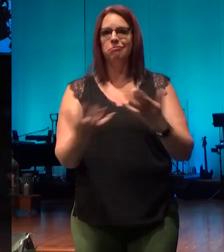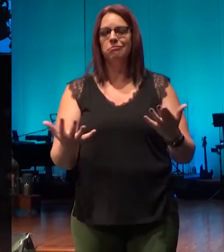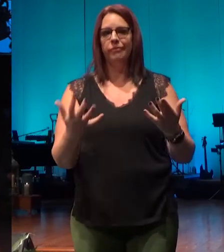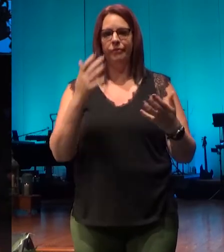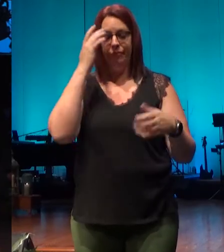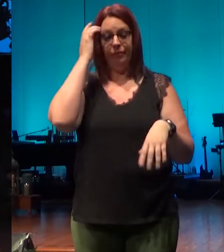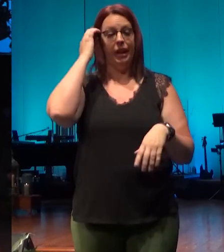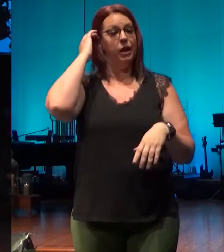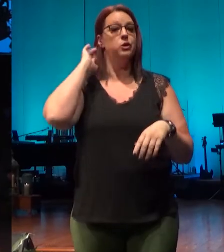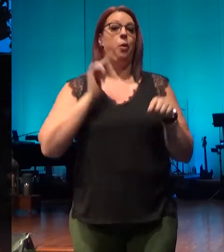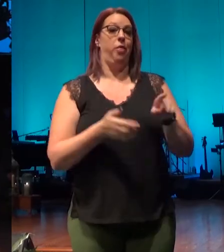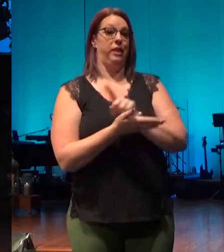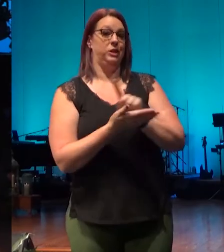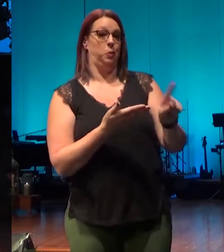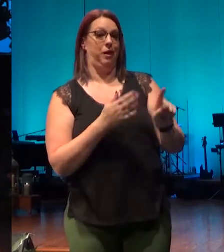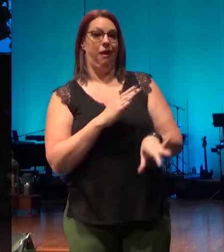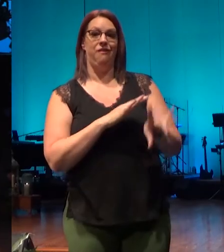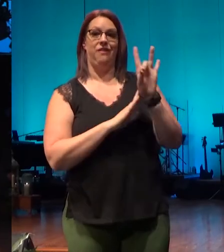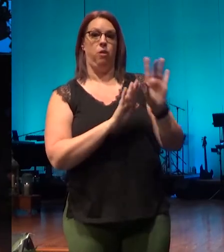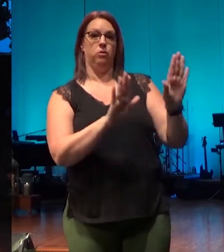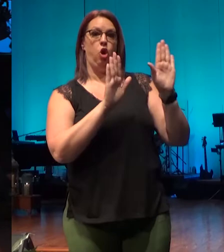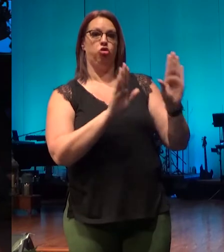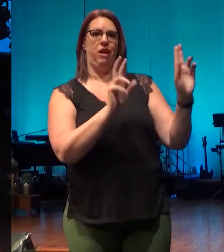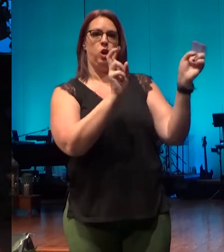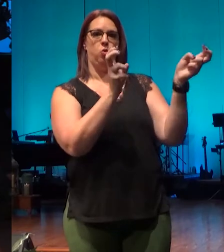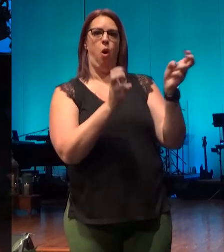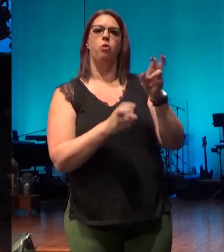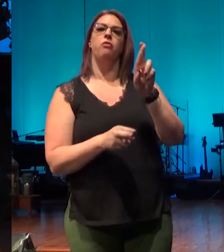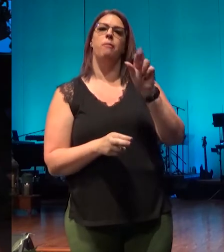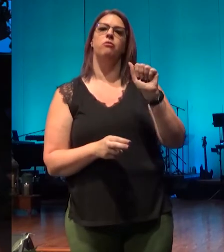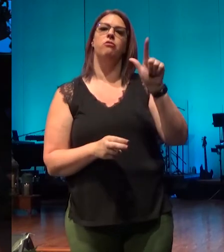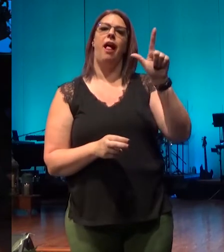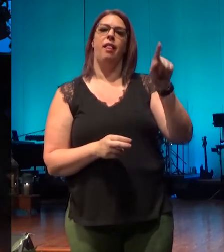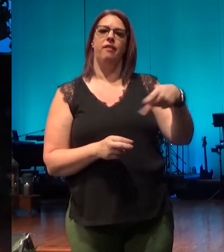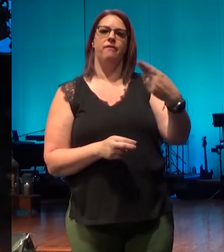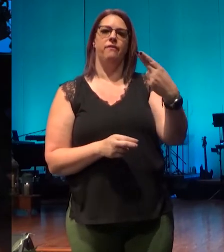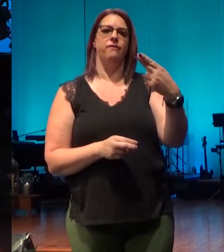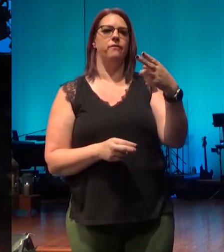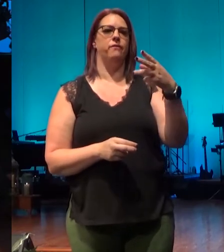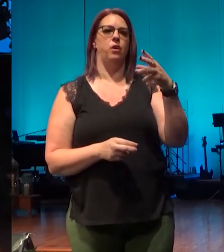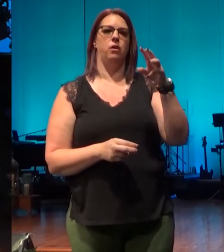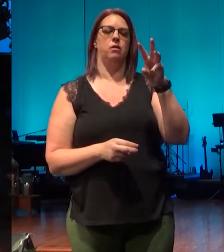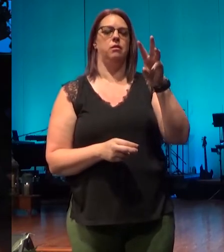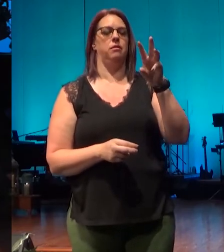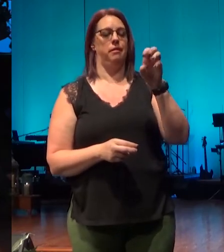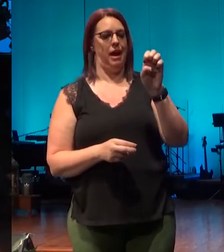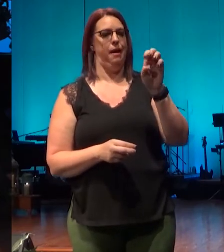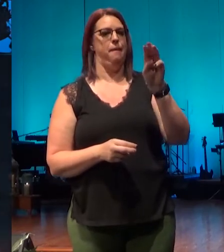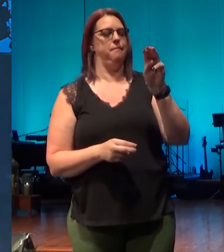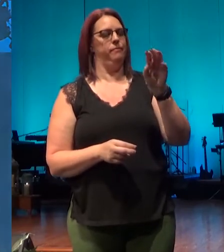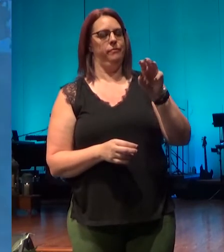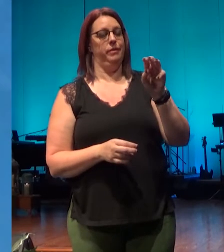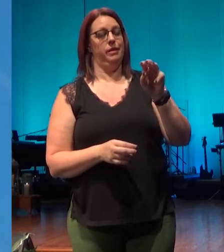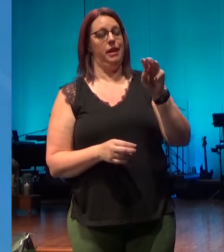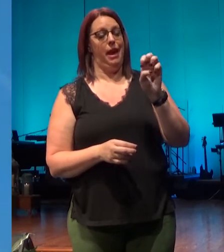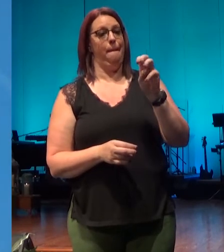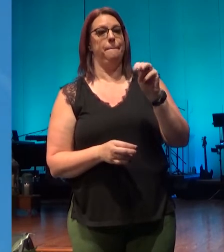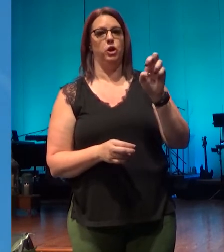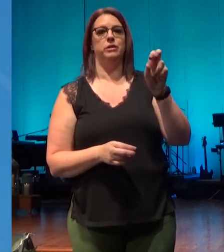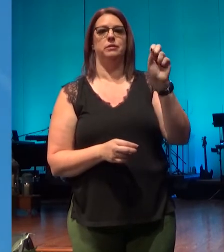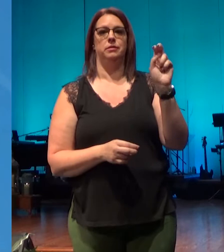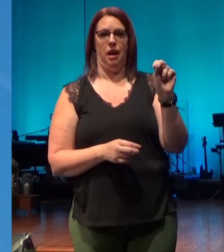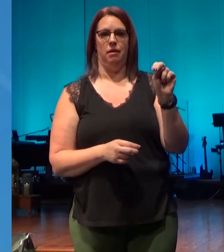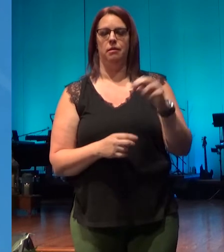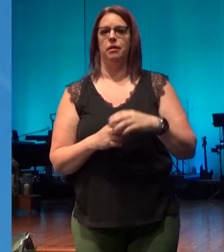wonderful quote from the great Ralph Waldo Emerson that I think summarizes what I was attempting to say last week. He says, "None of us will ever